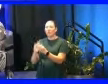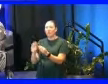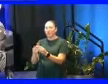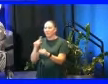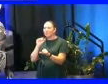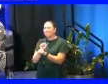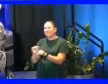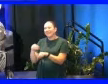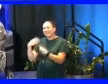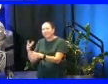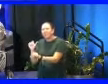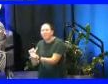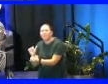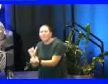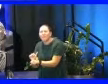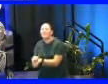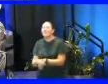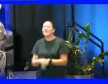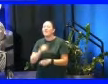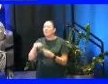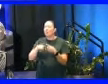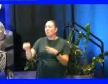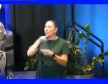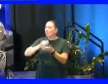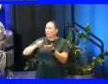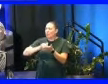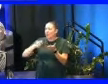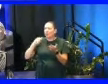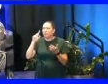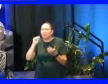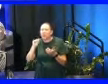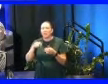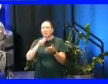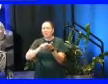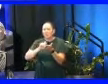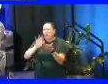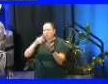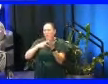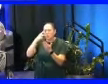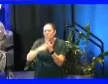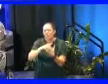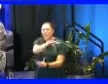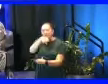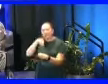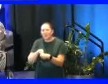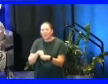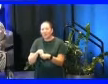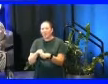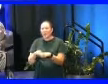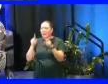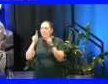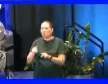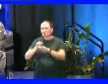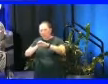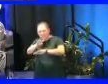really just considering that, when you're writing your grants and programs, build in a consumer advisory council or a